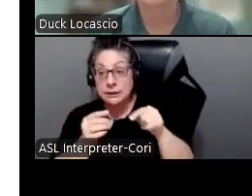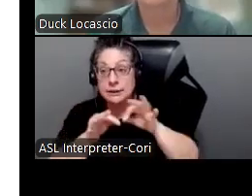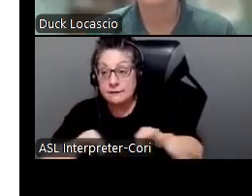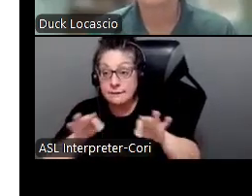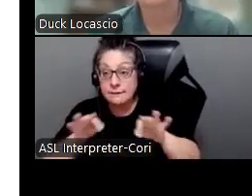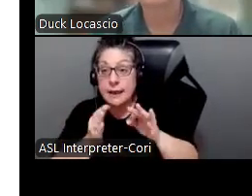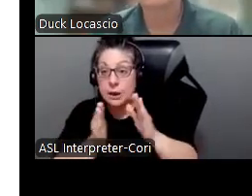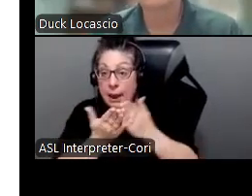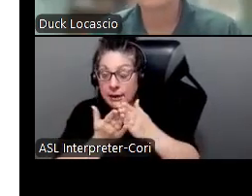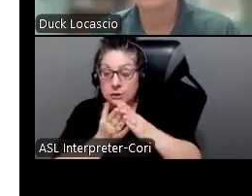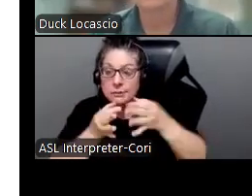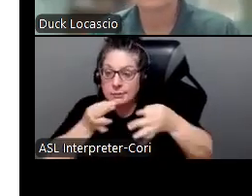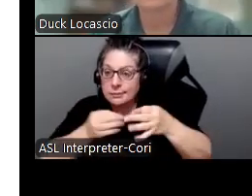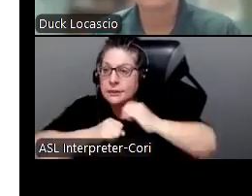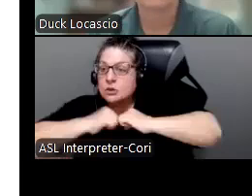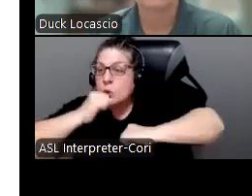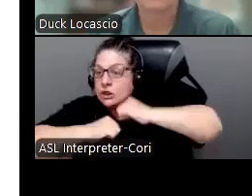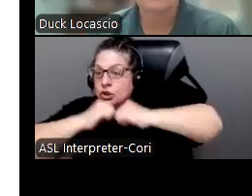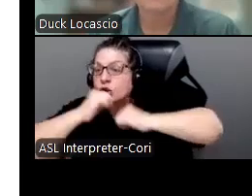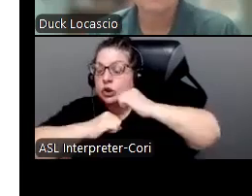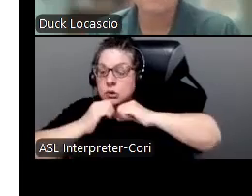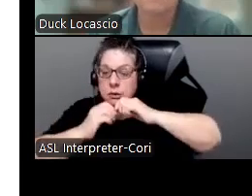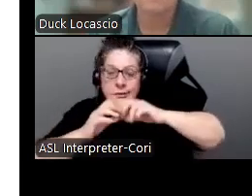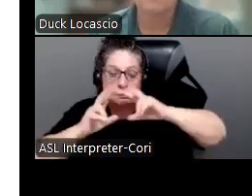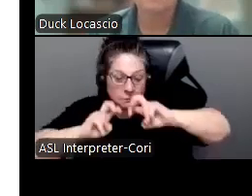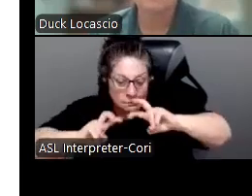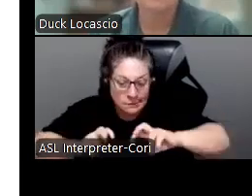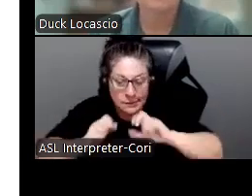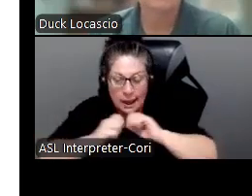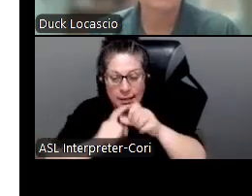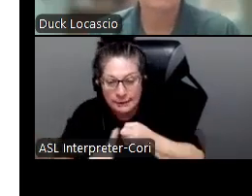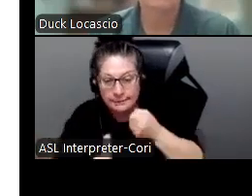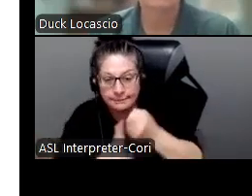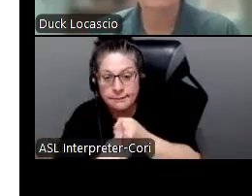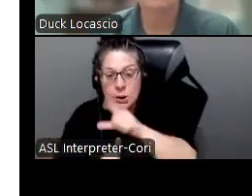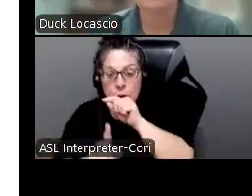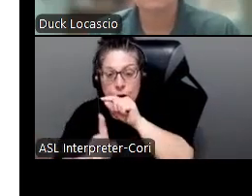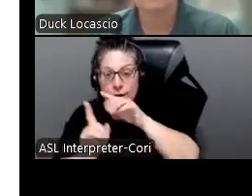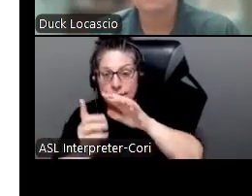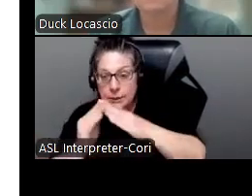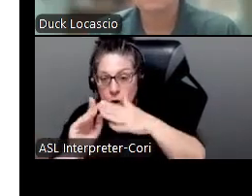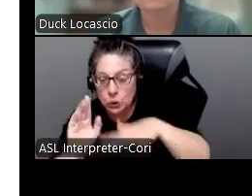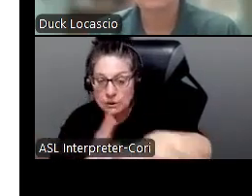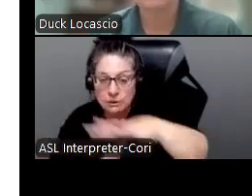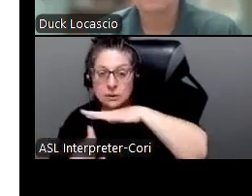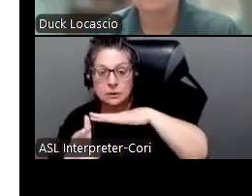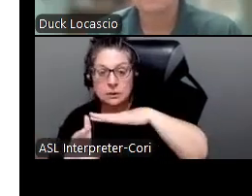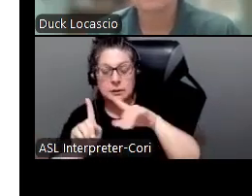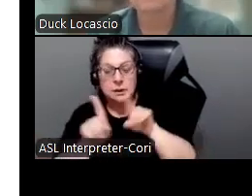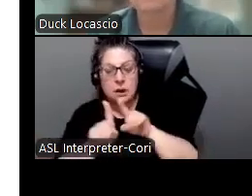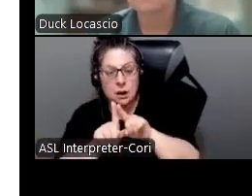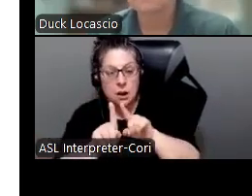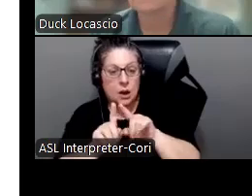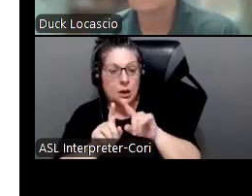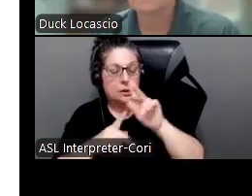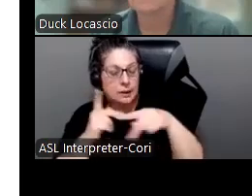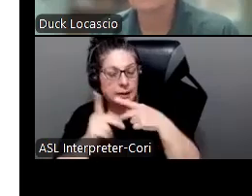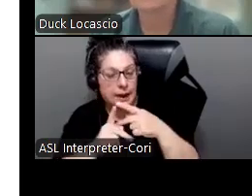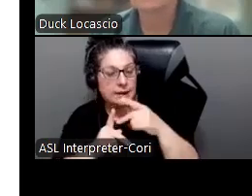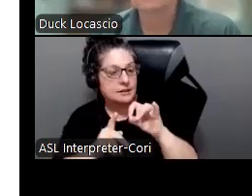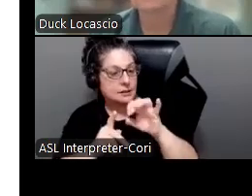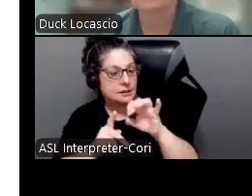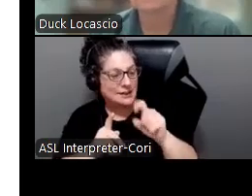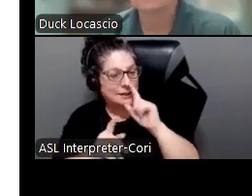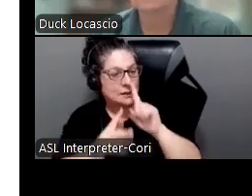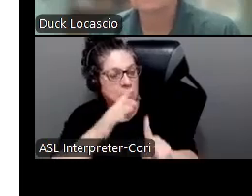was look at structure and how structure impacted bird communities and the suite of bird species that would occur in